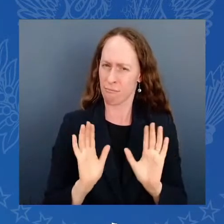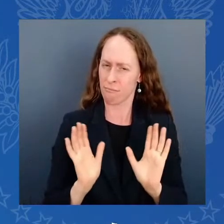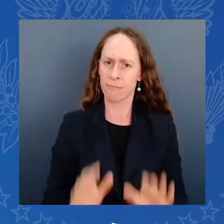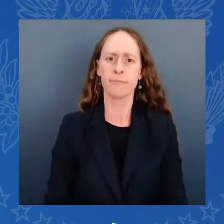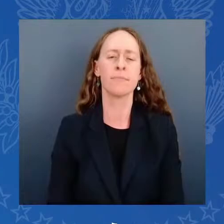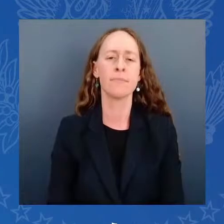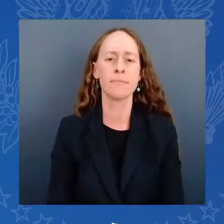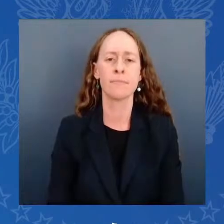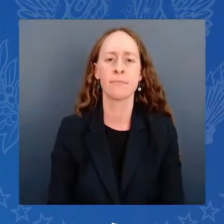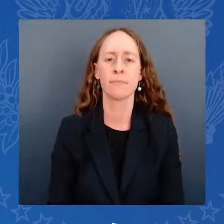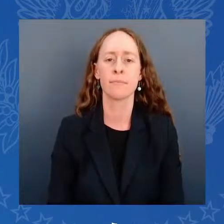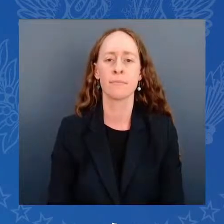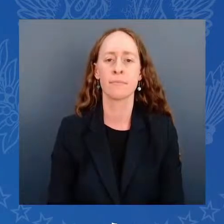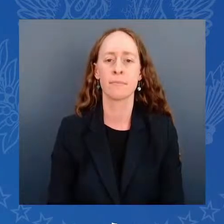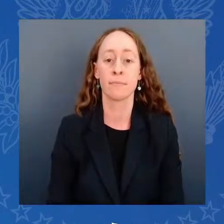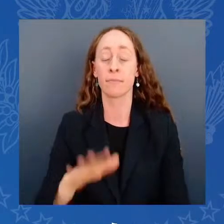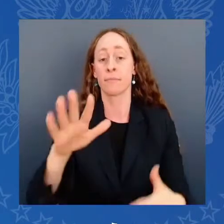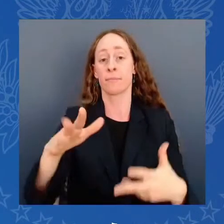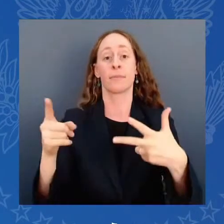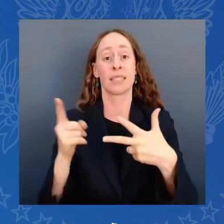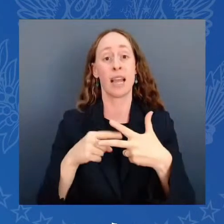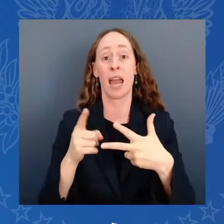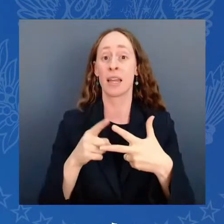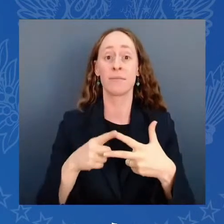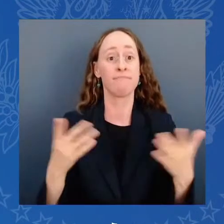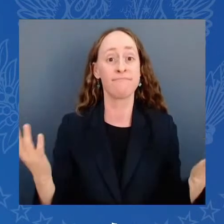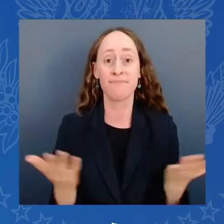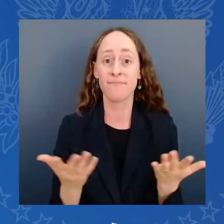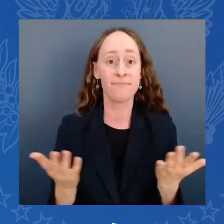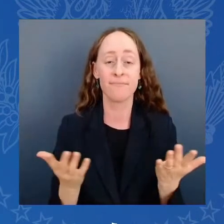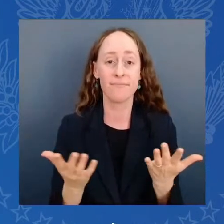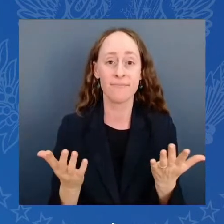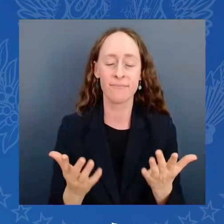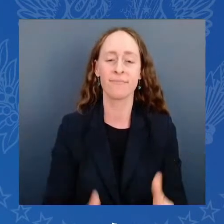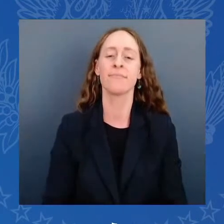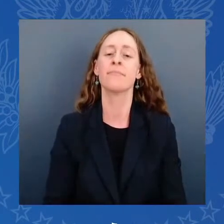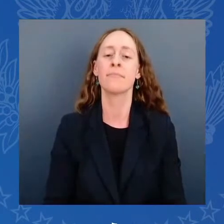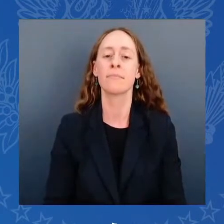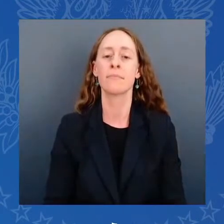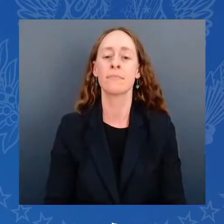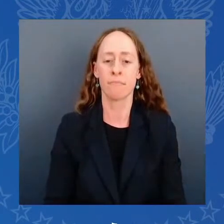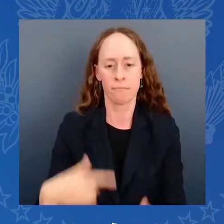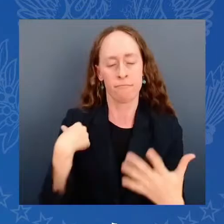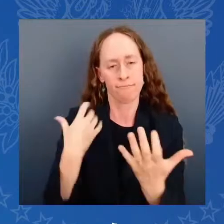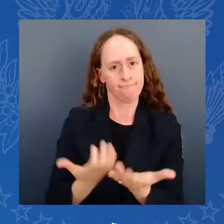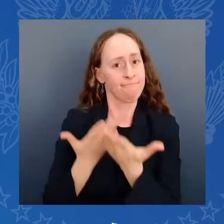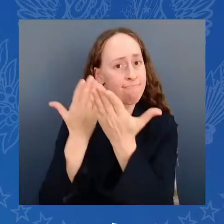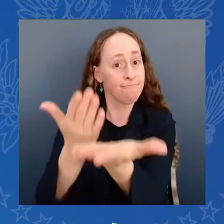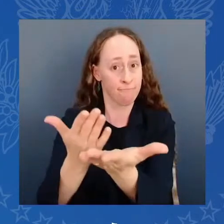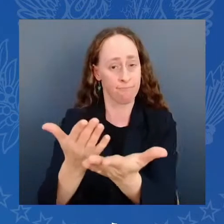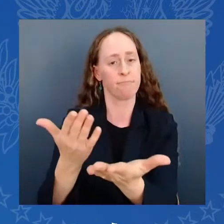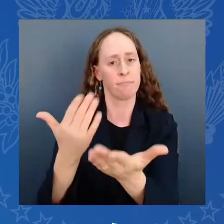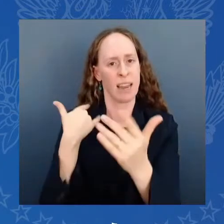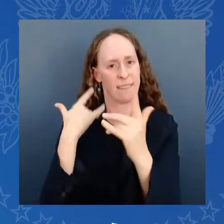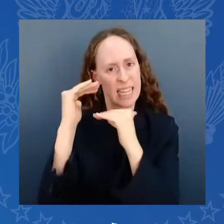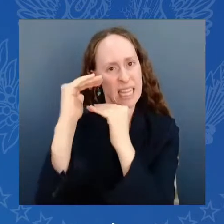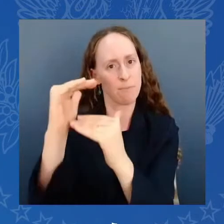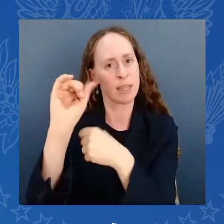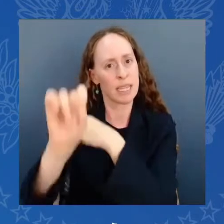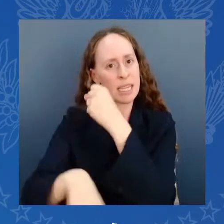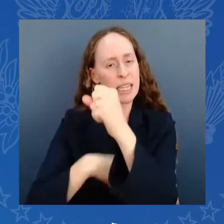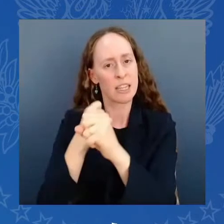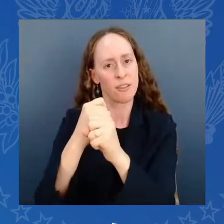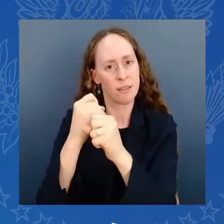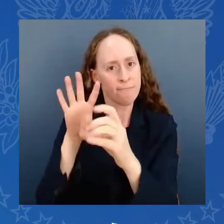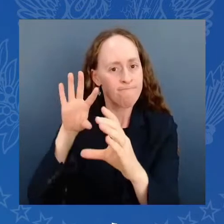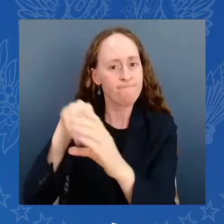second thing I'm asking for, we've had term limits for presidents of the United States for nearly 75 years after the